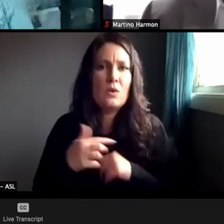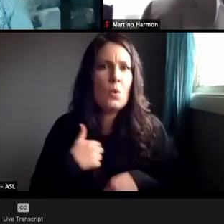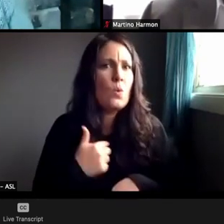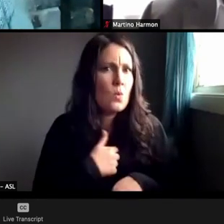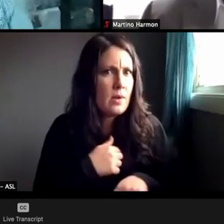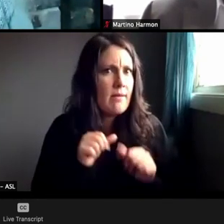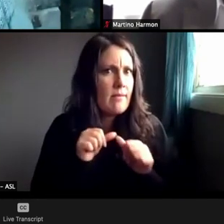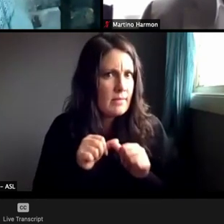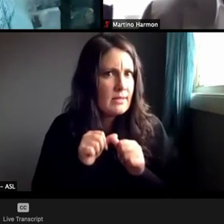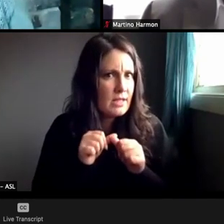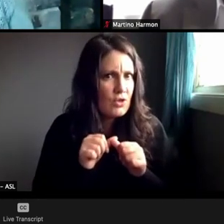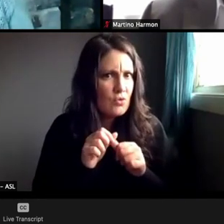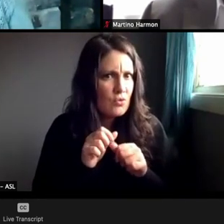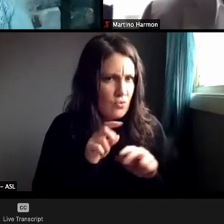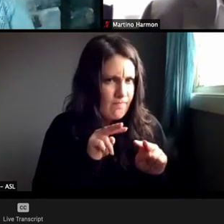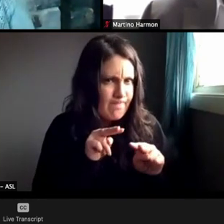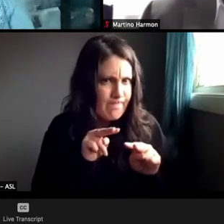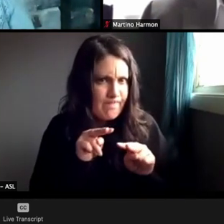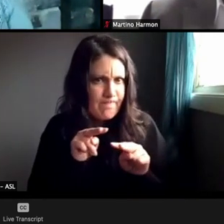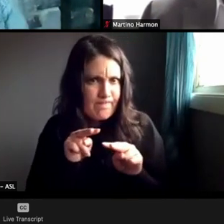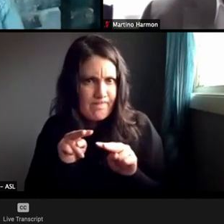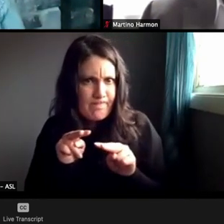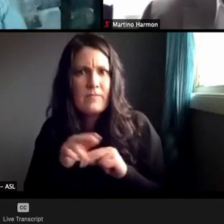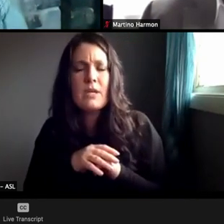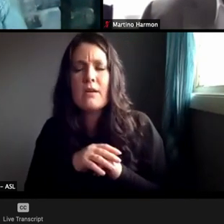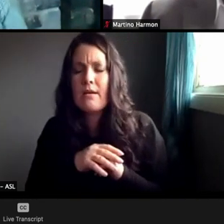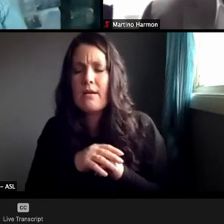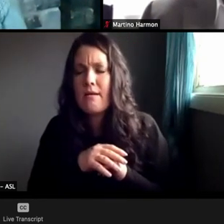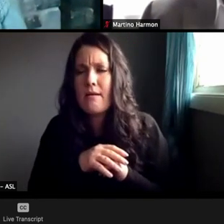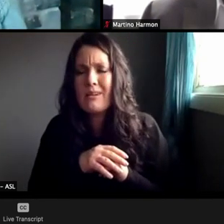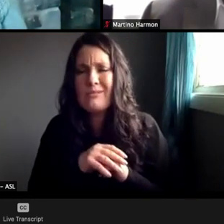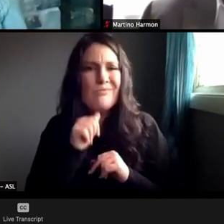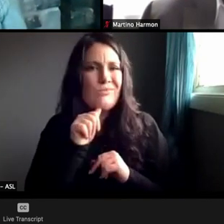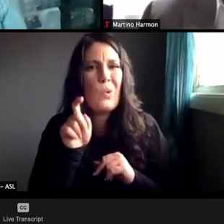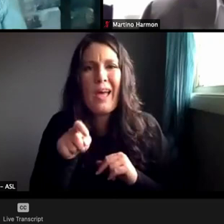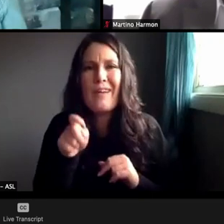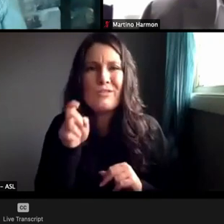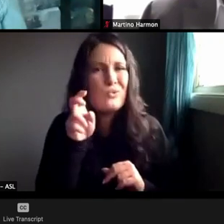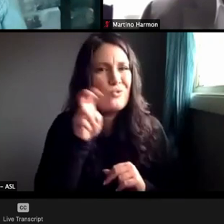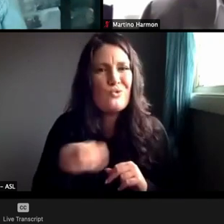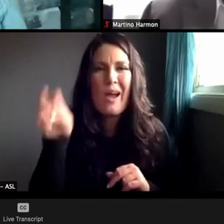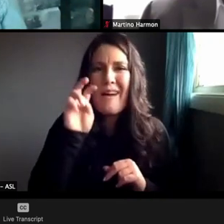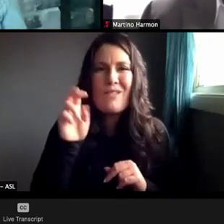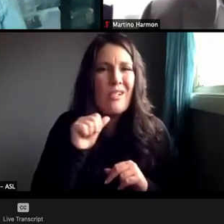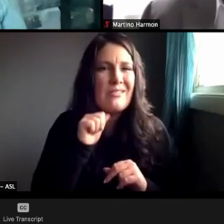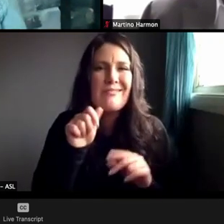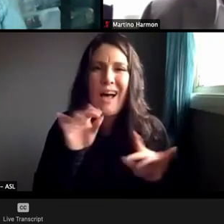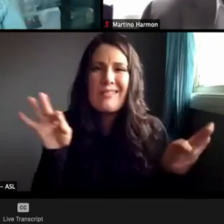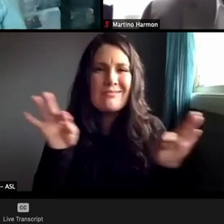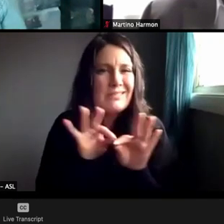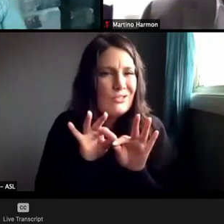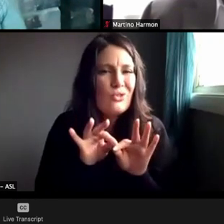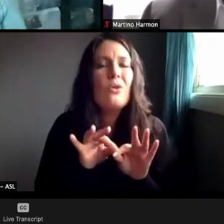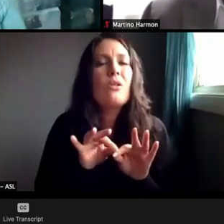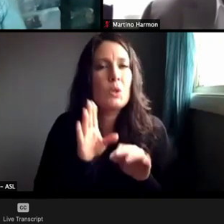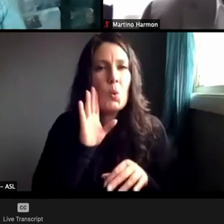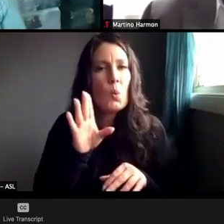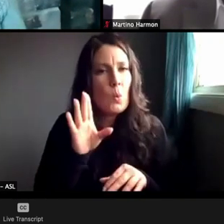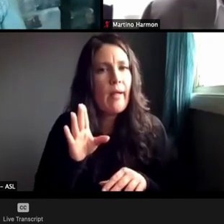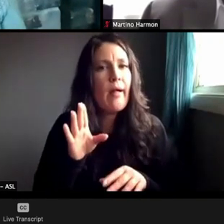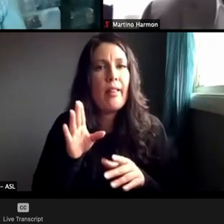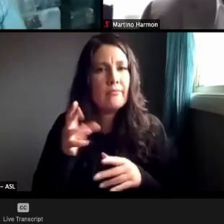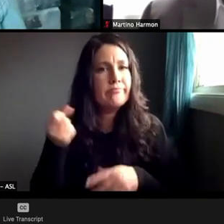be in place. Same for non-essential travel and expenses. And again, our main focus and effort is how can we